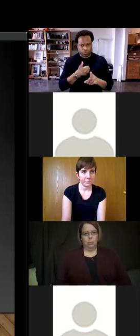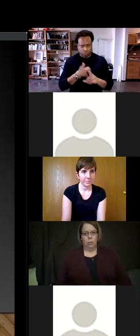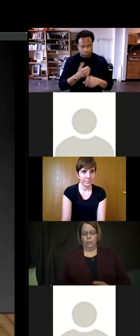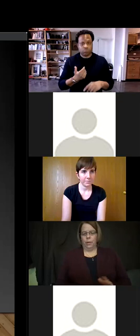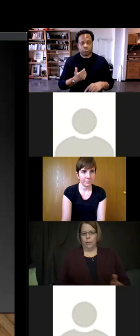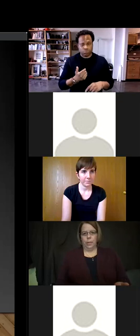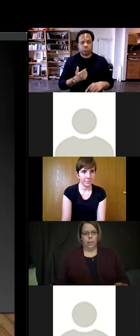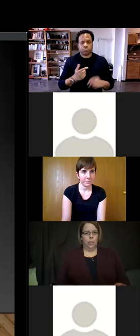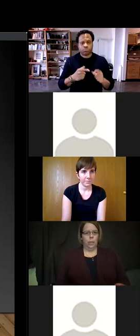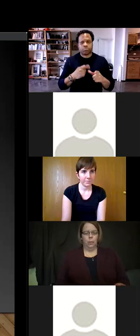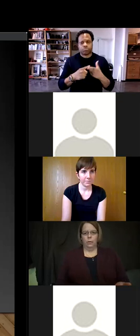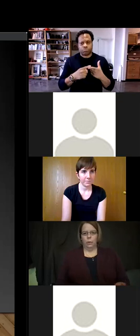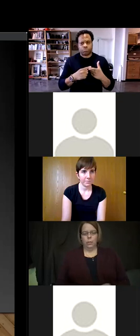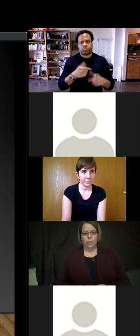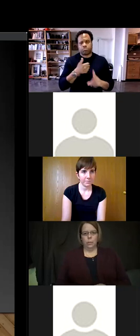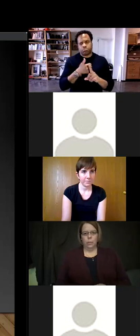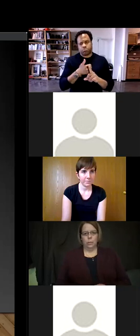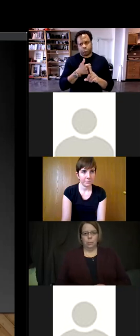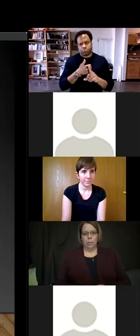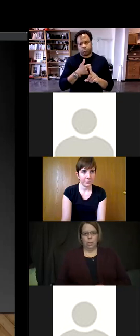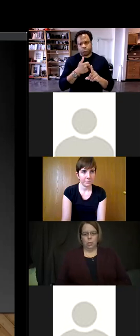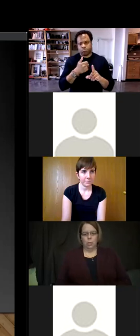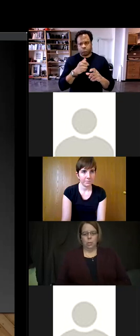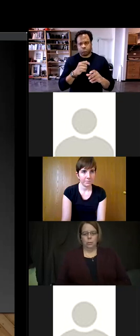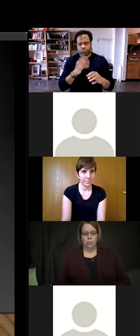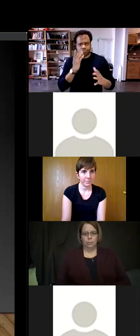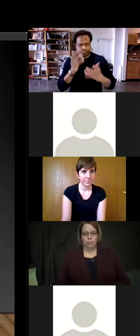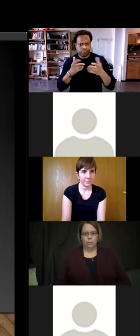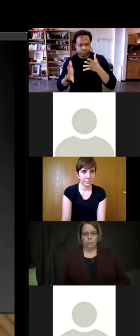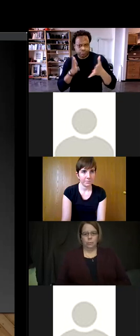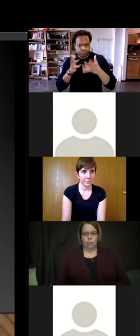Some people are very well versed in cued speech.